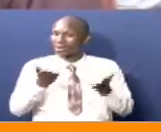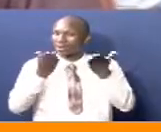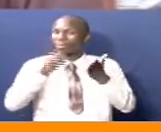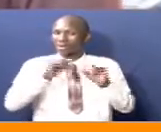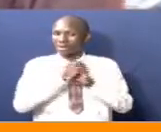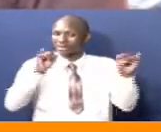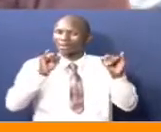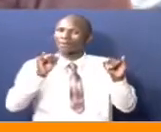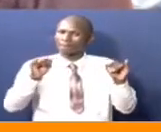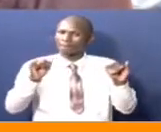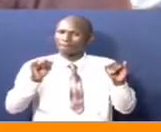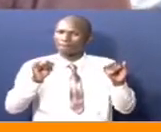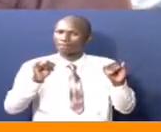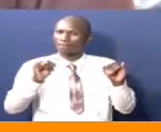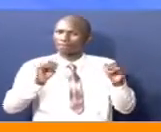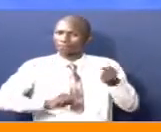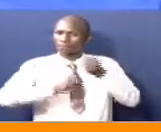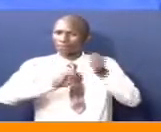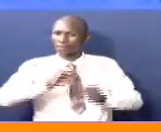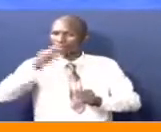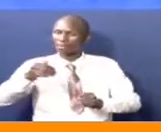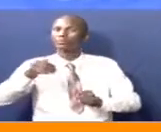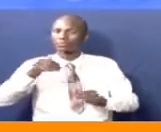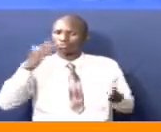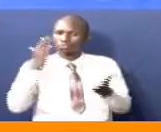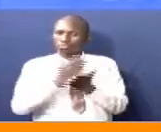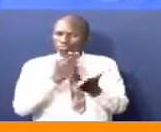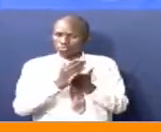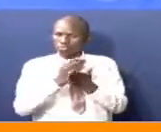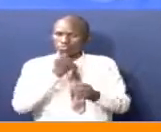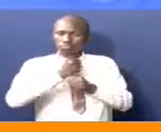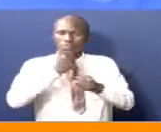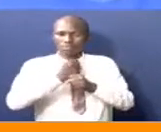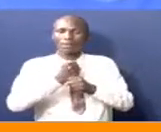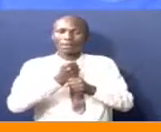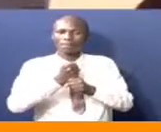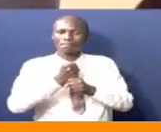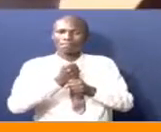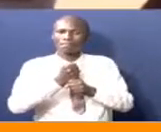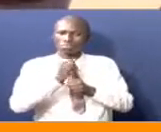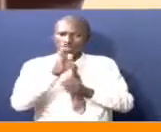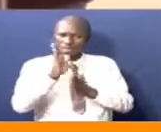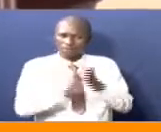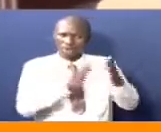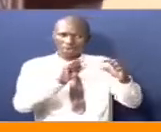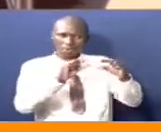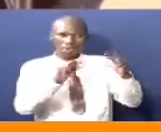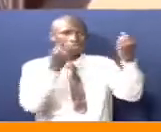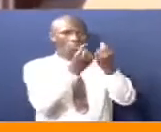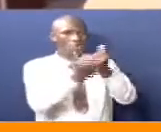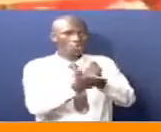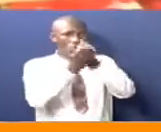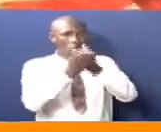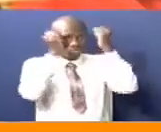sanitation ladder and have supported the county to actually upgrade their latrines. Wala ni uwa ikundi ini kumatethi ya